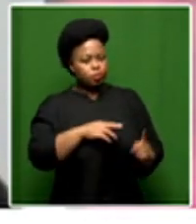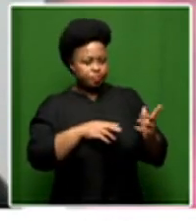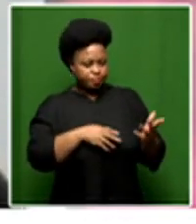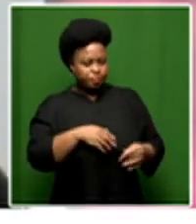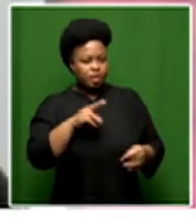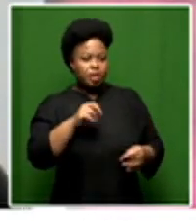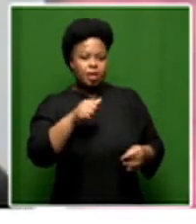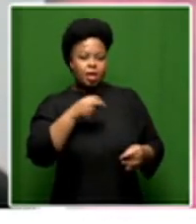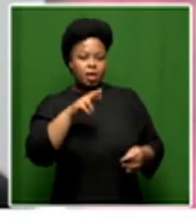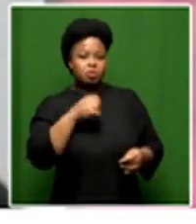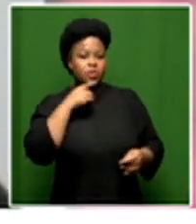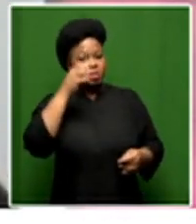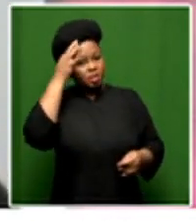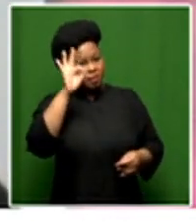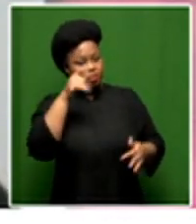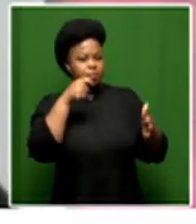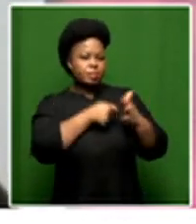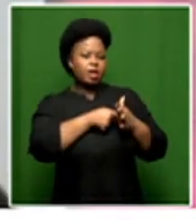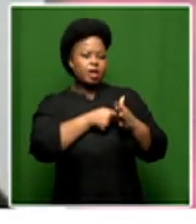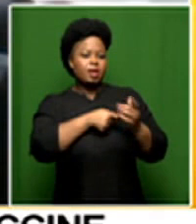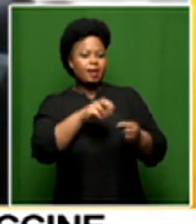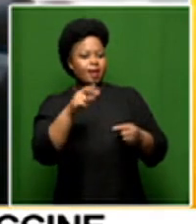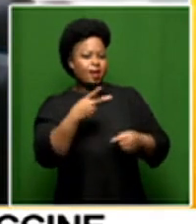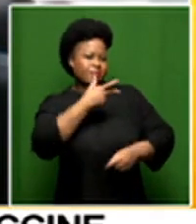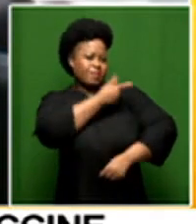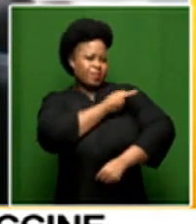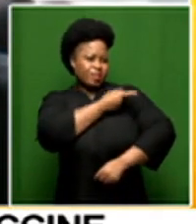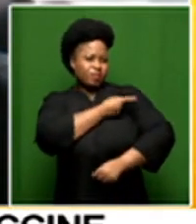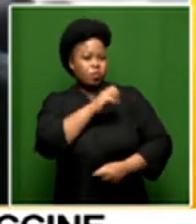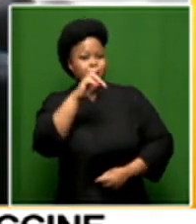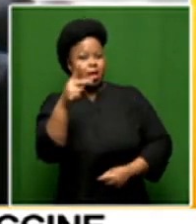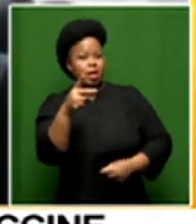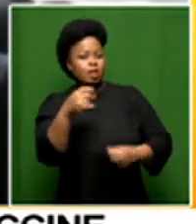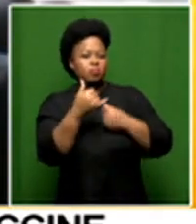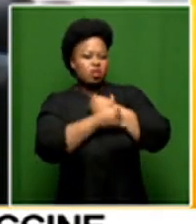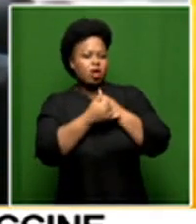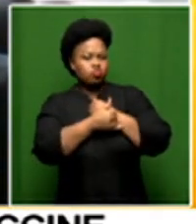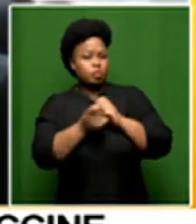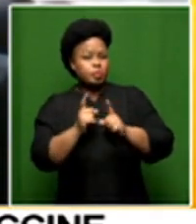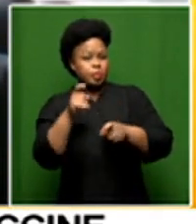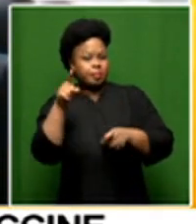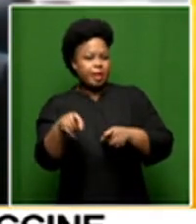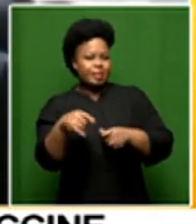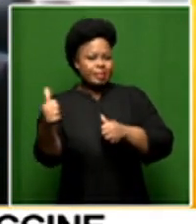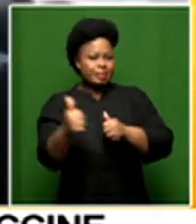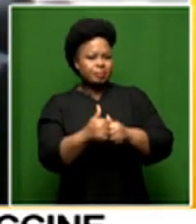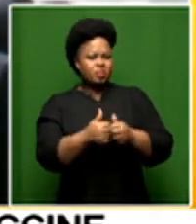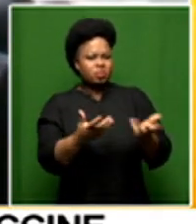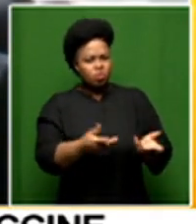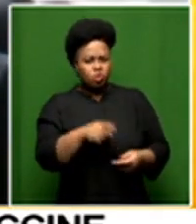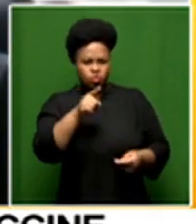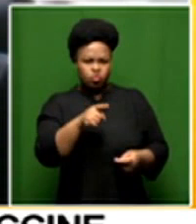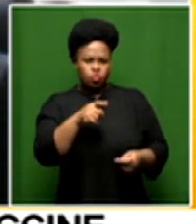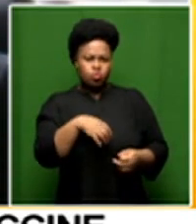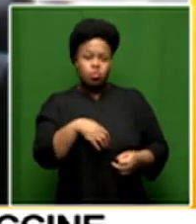has suggested that government procure other vaccines from other countries as soon as possible. And you